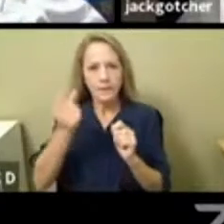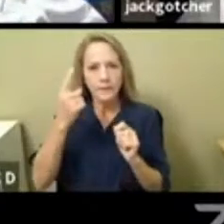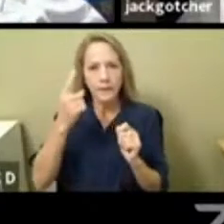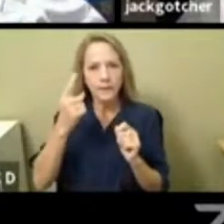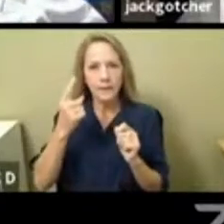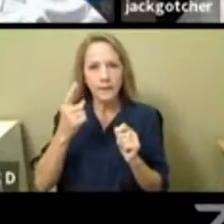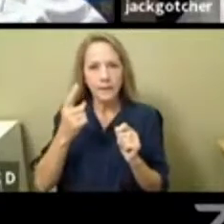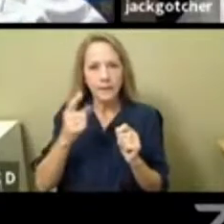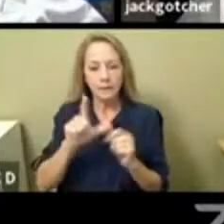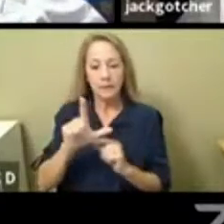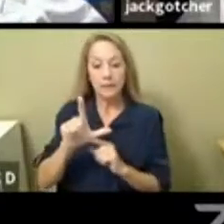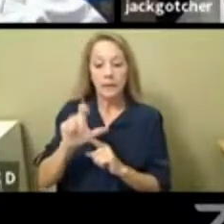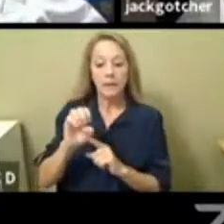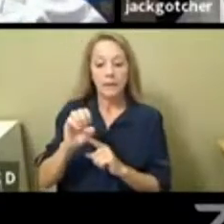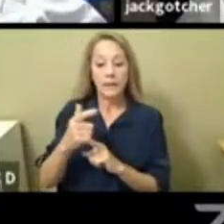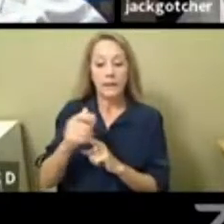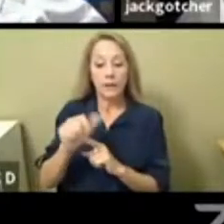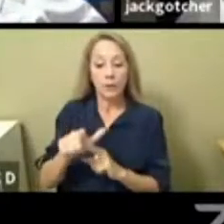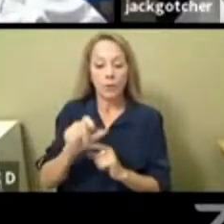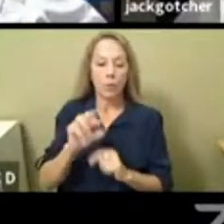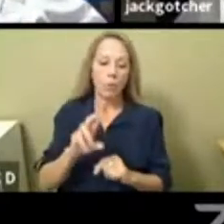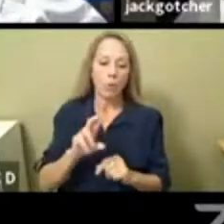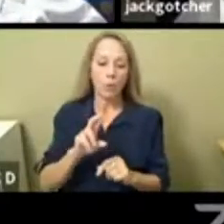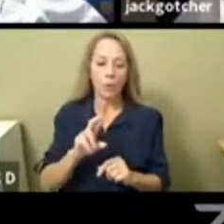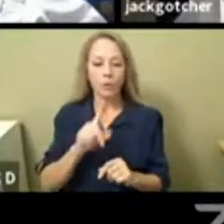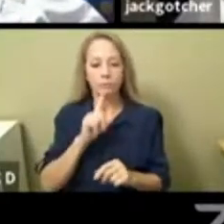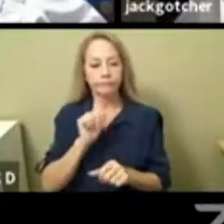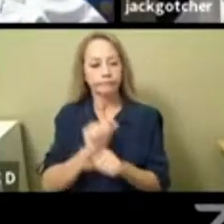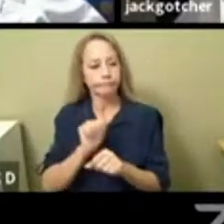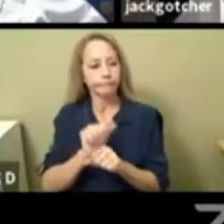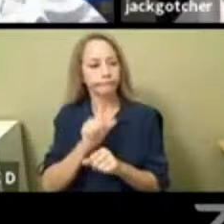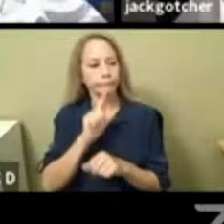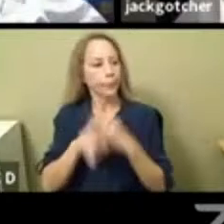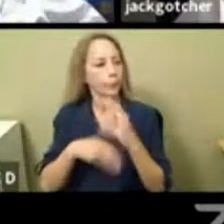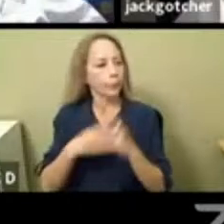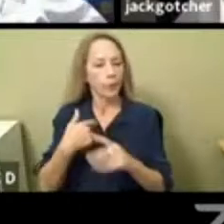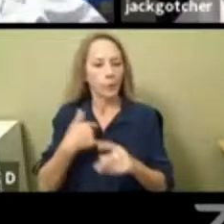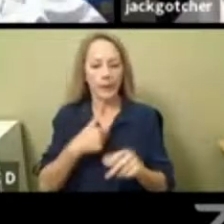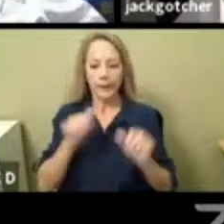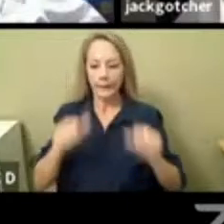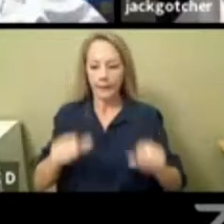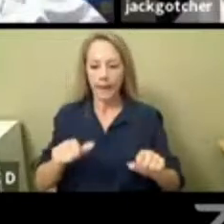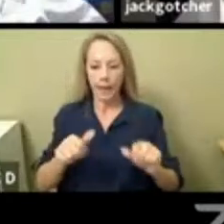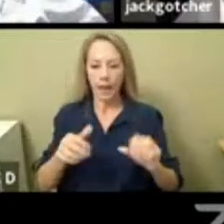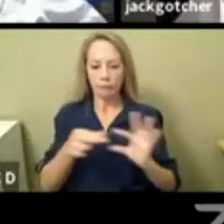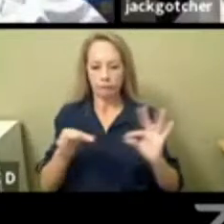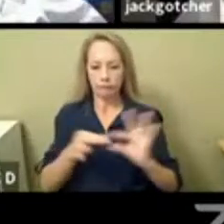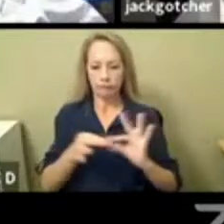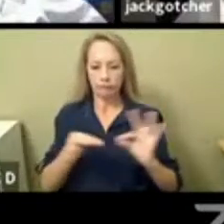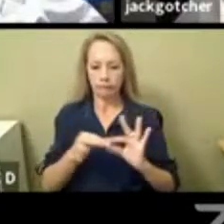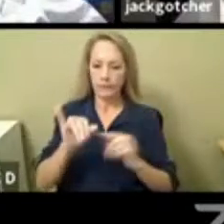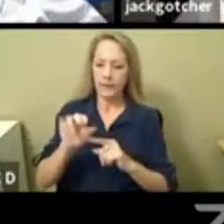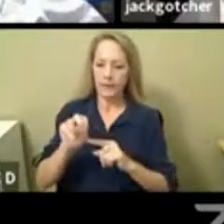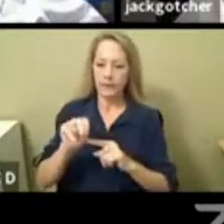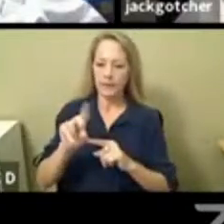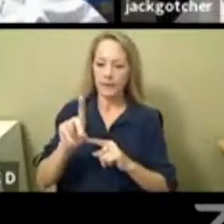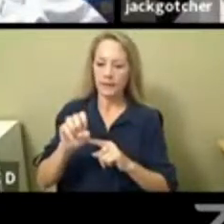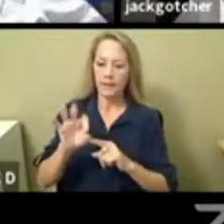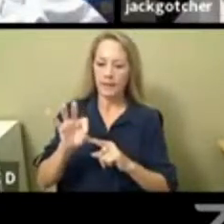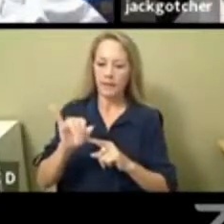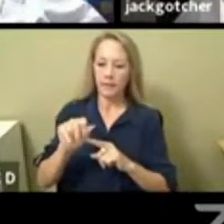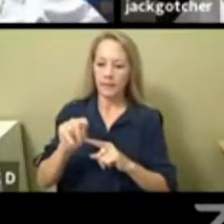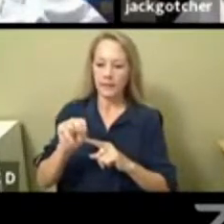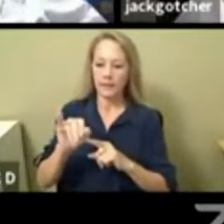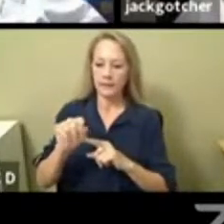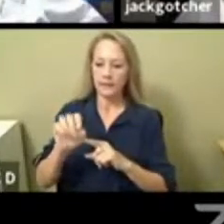the legal and or practical significance of having something just indefinite until, or